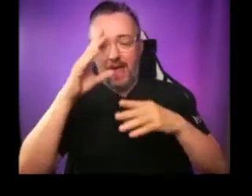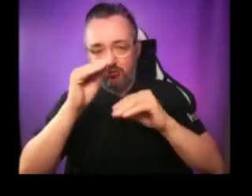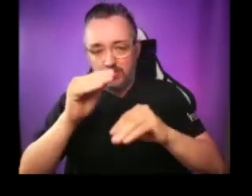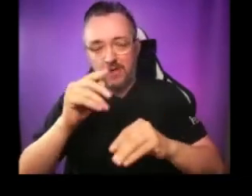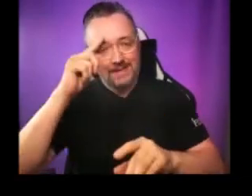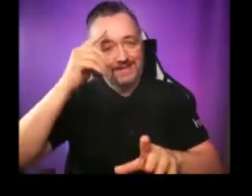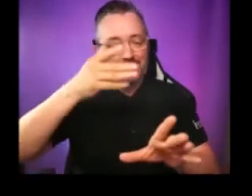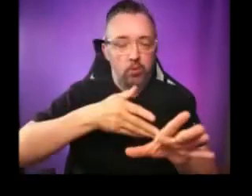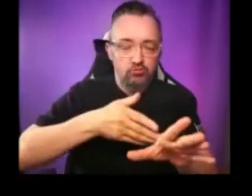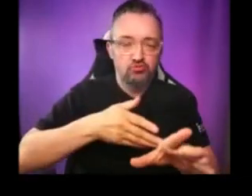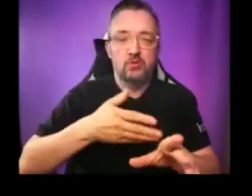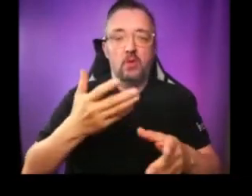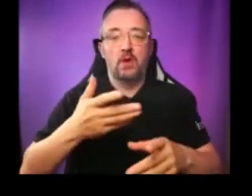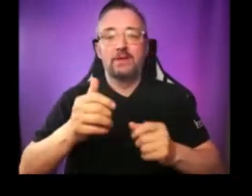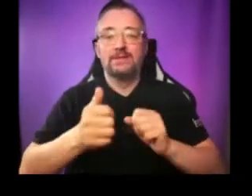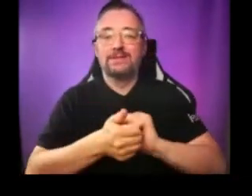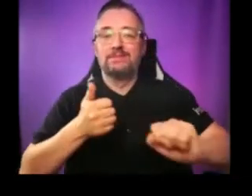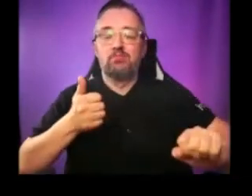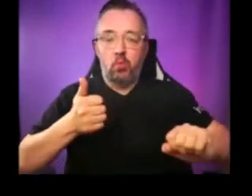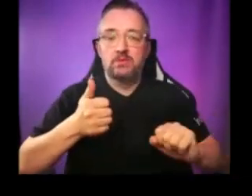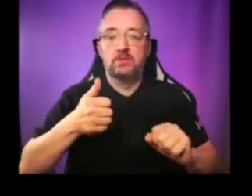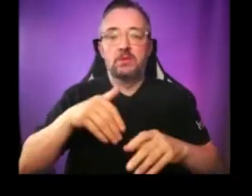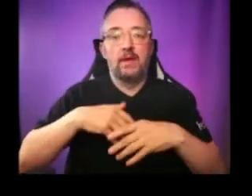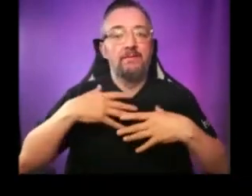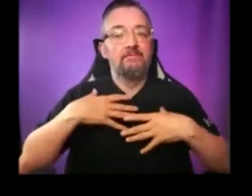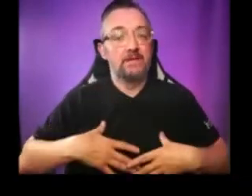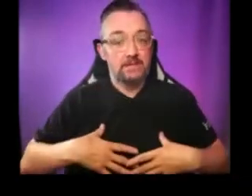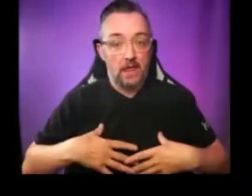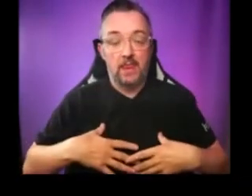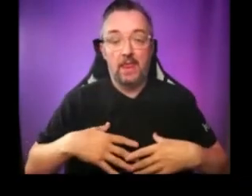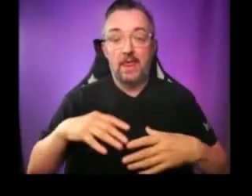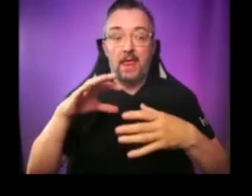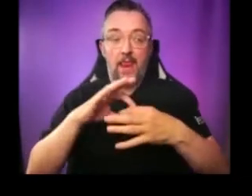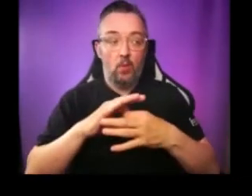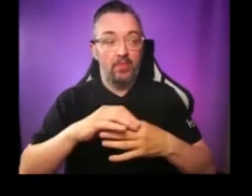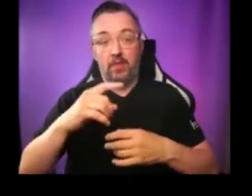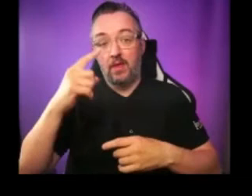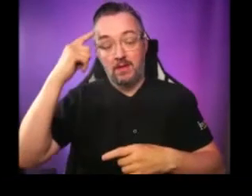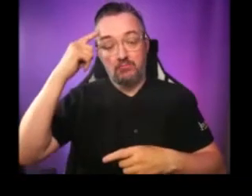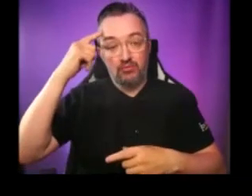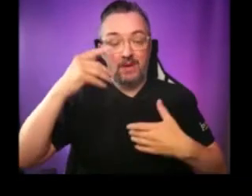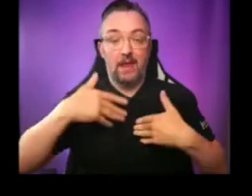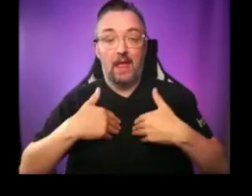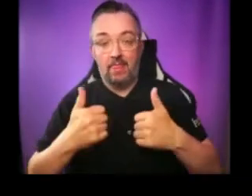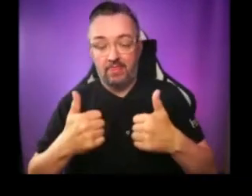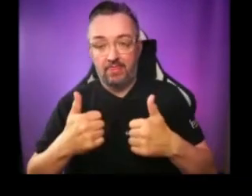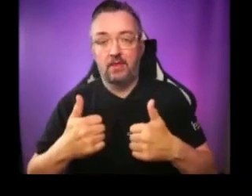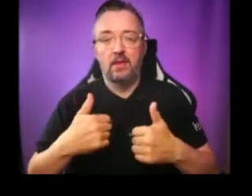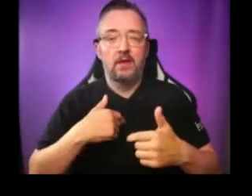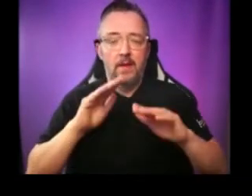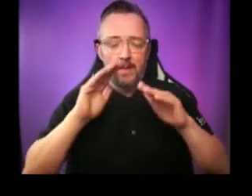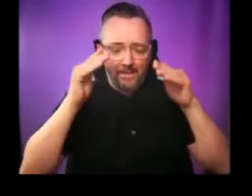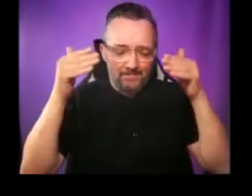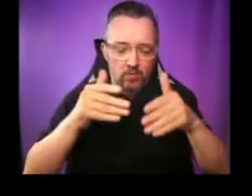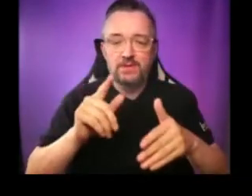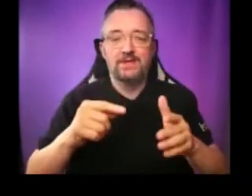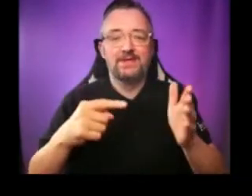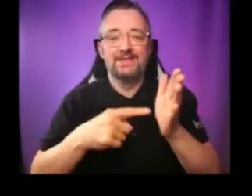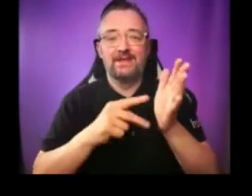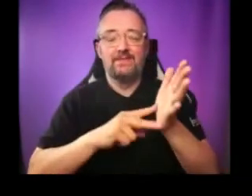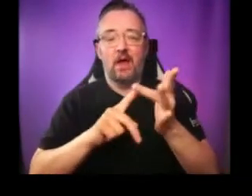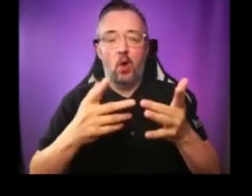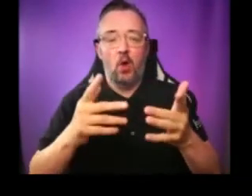specializing in the sport and physical activity domain within the field of brain health, with particular focus on TBI or